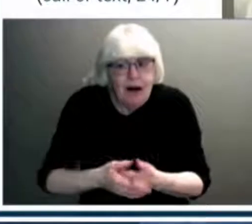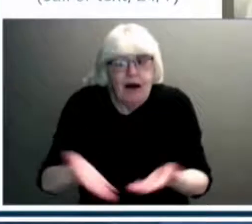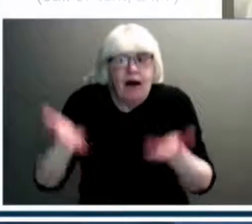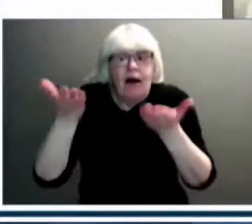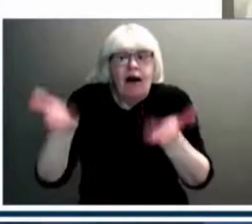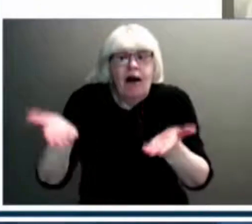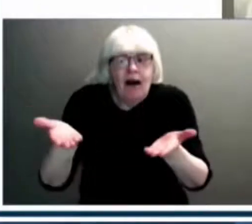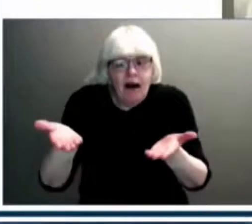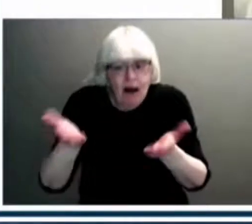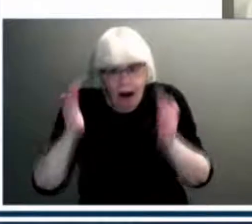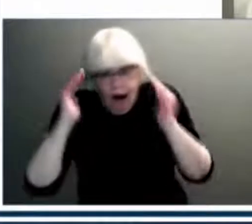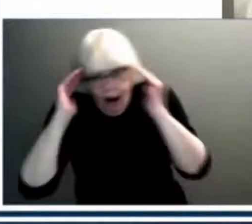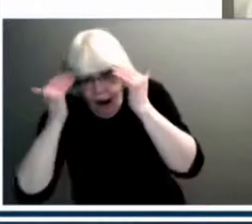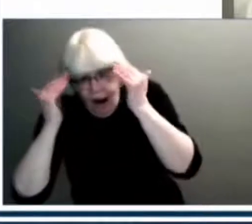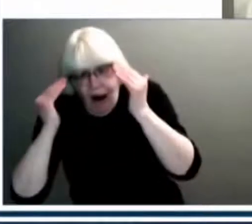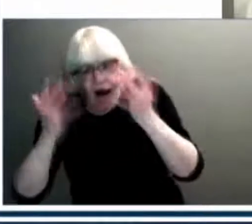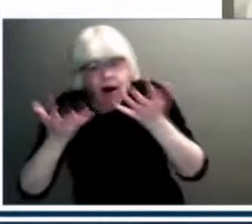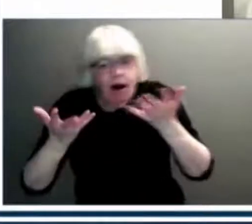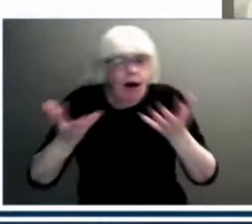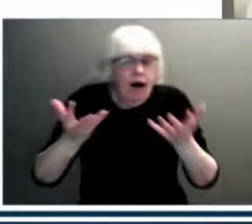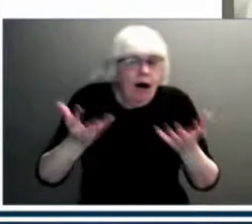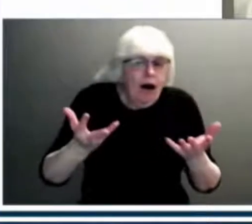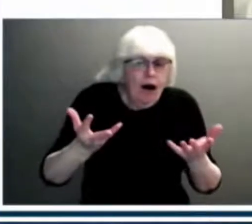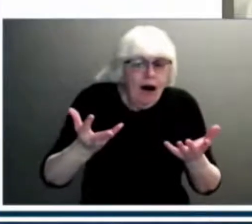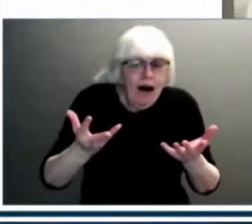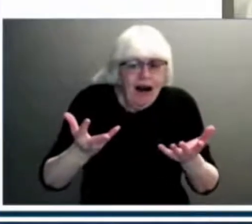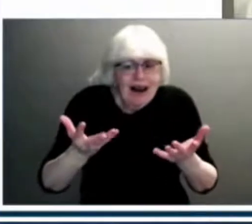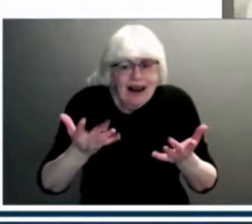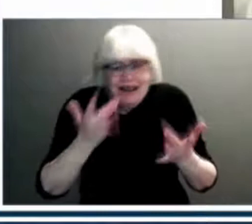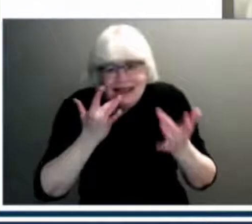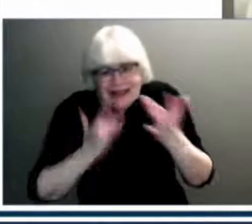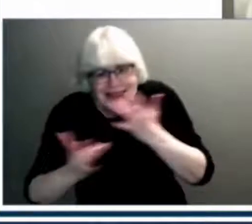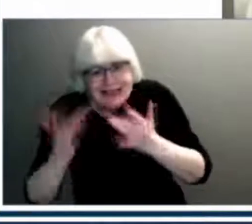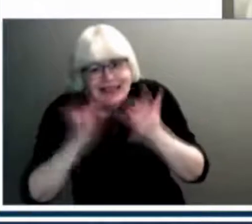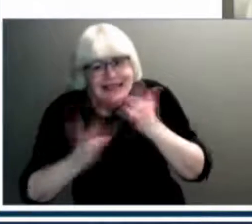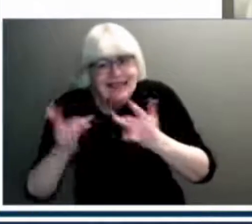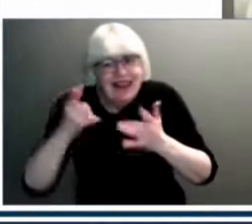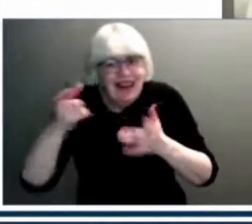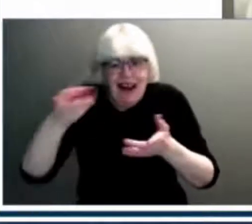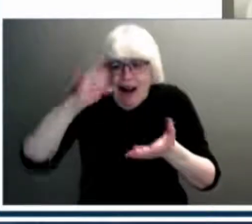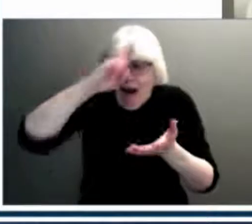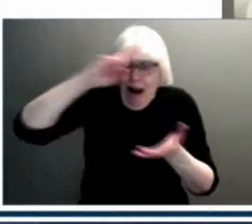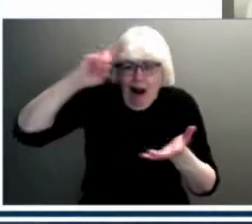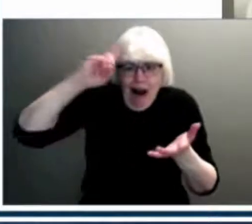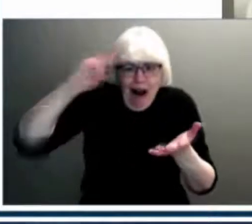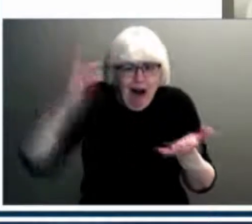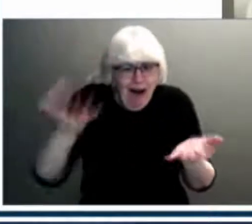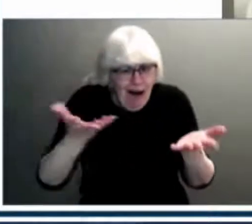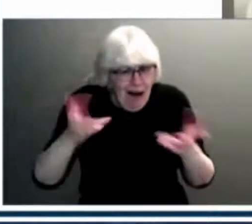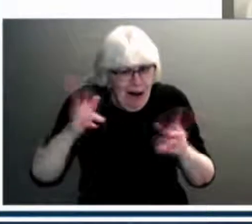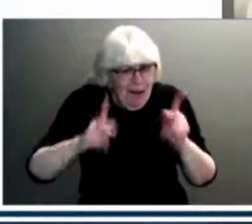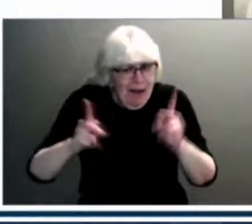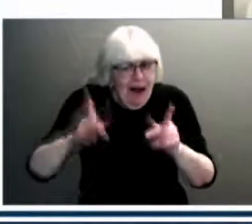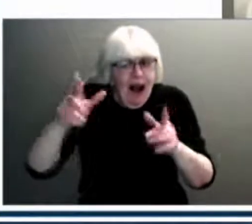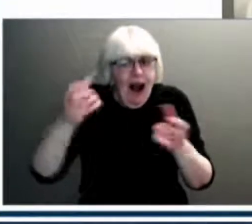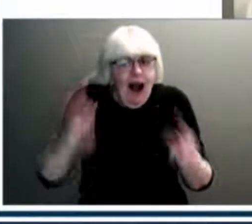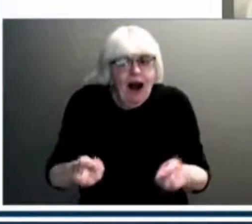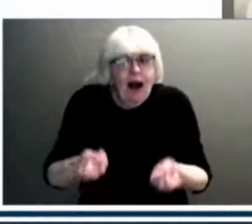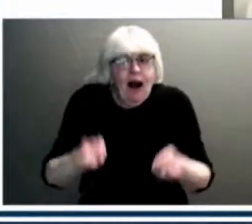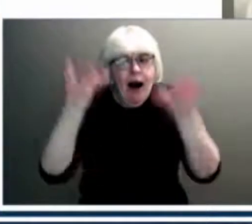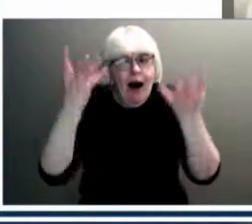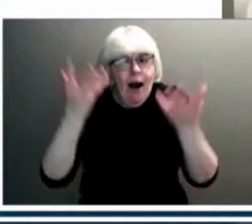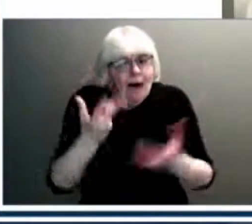there's a link that can be done between how many unvaccinated people there are and the burden they represent on the healthcare system?